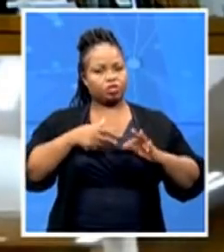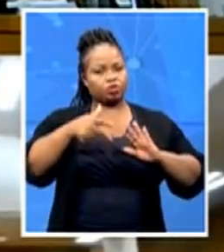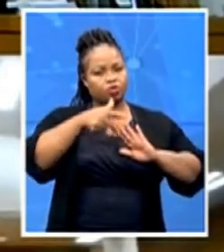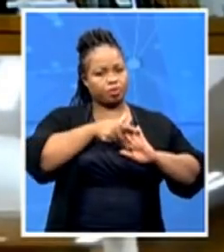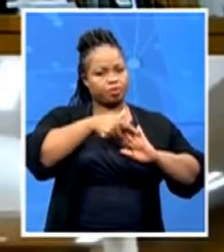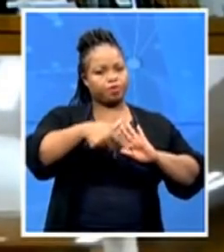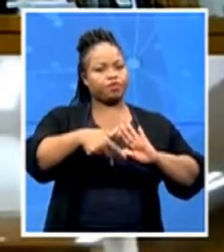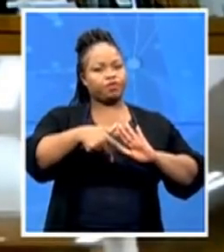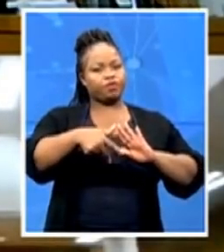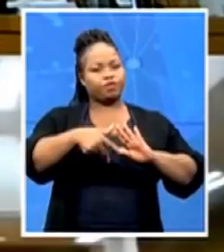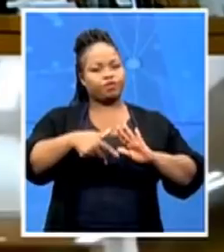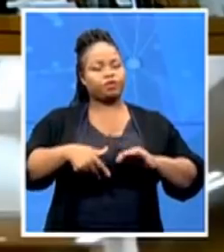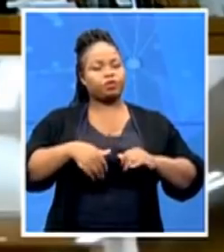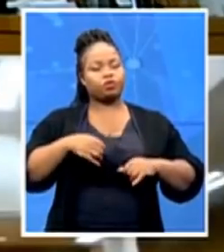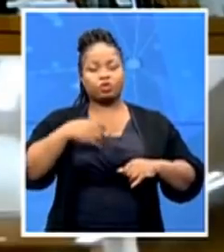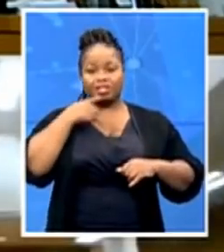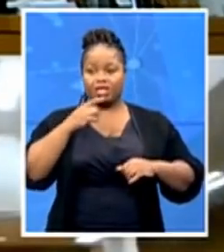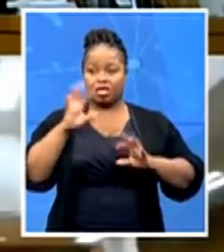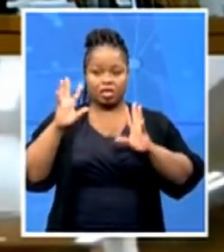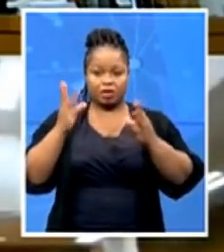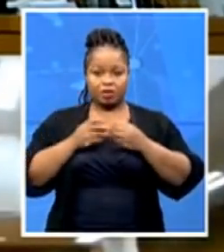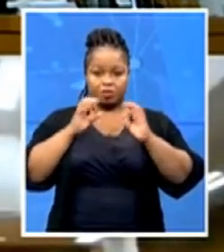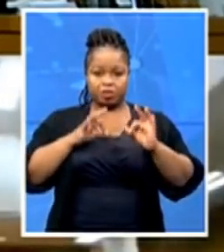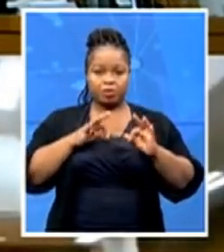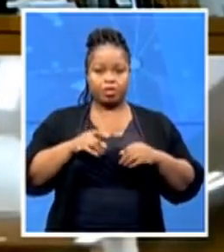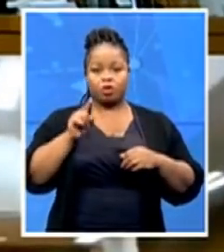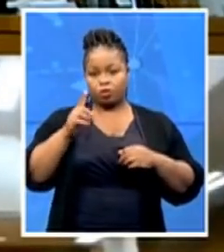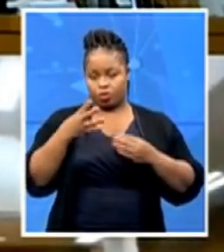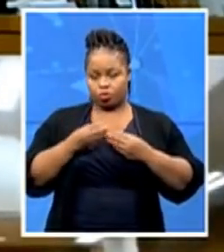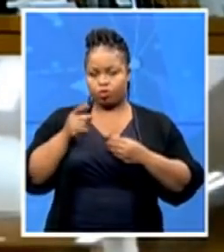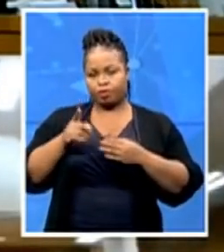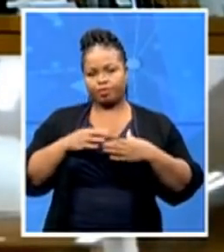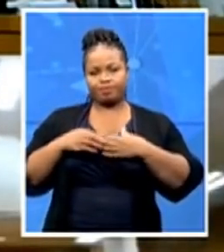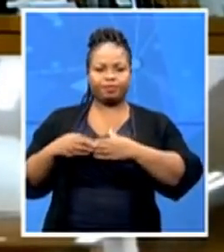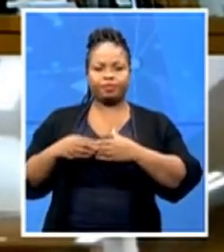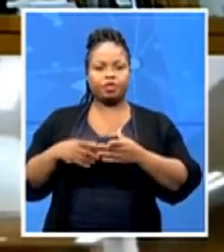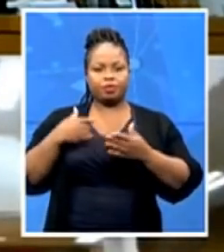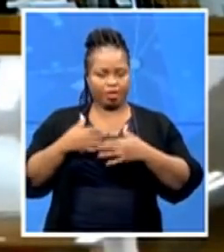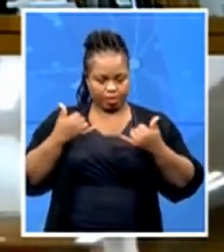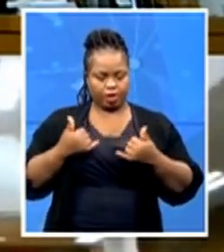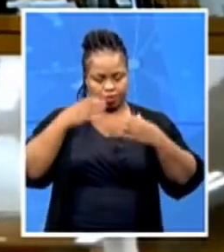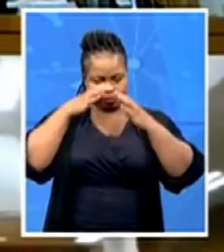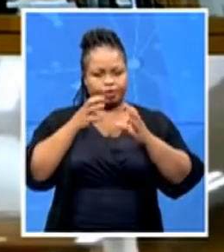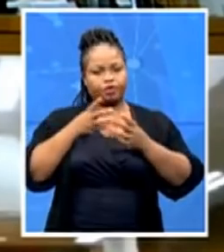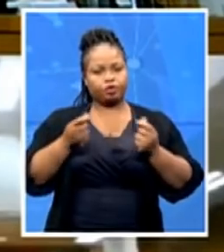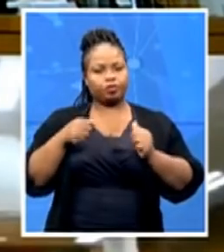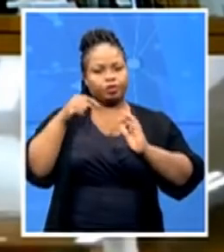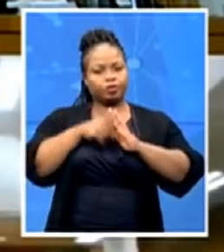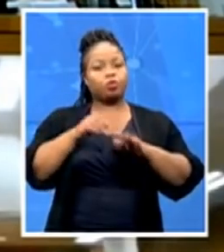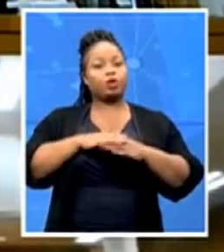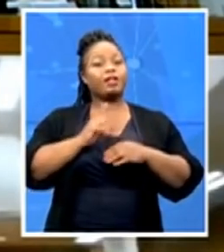order. And with your leave, I shall deal with them. I deal with them in detail when I get to that aspect of the case.